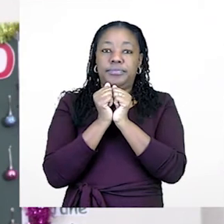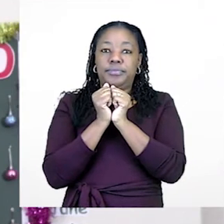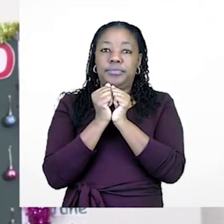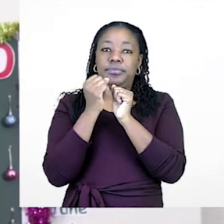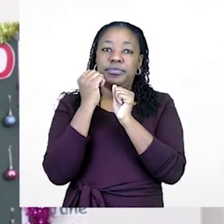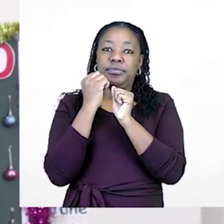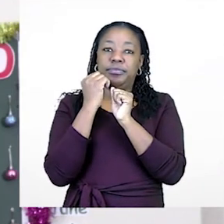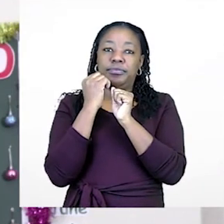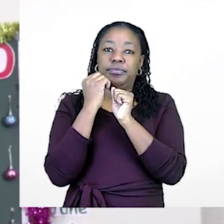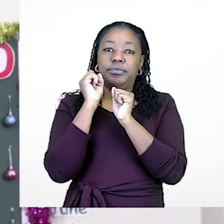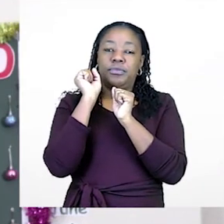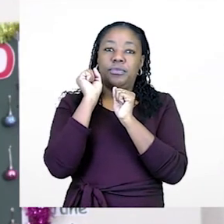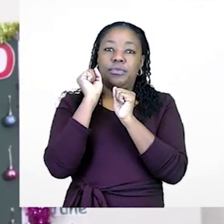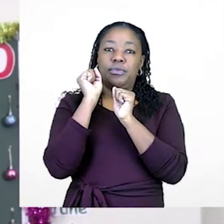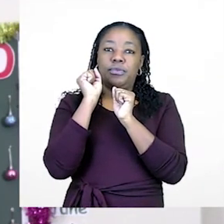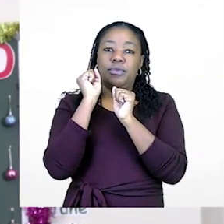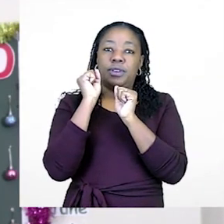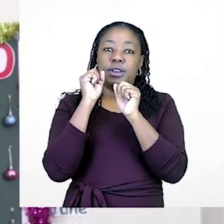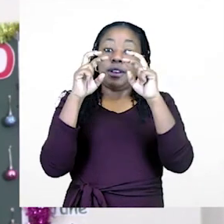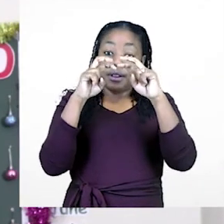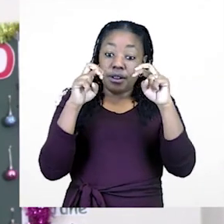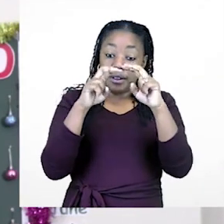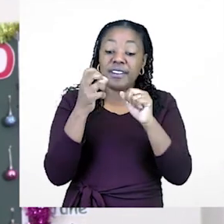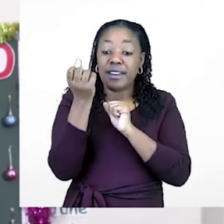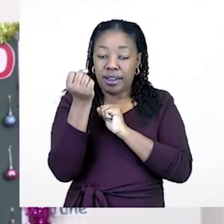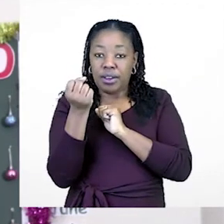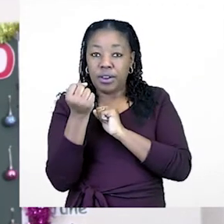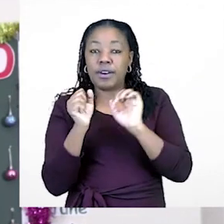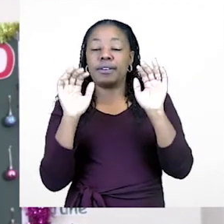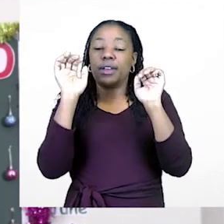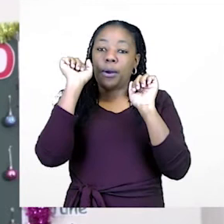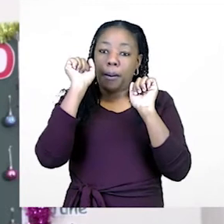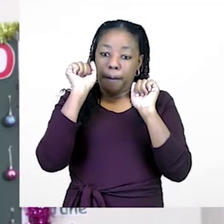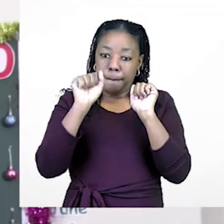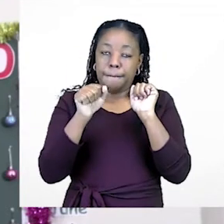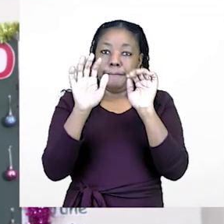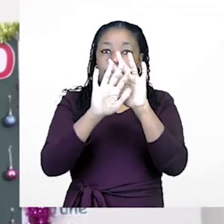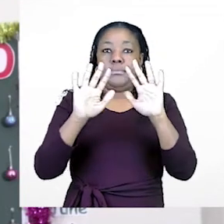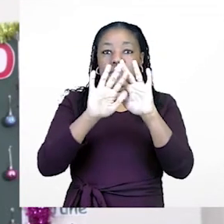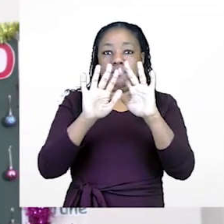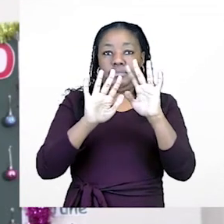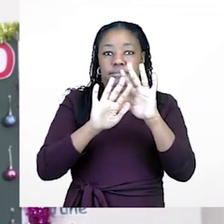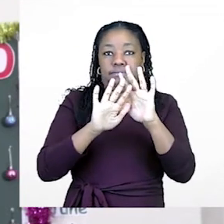you must color it in. So I have my color here, and we're going to color in the shape.